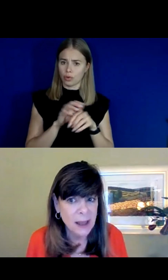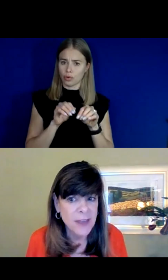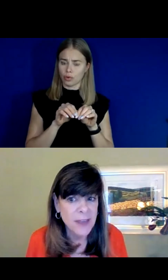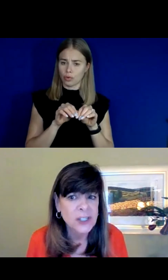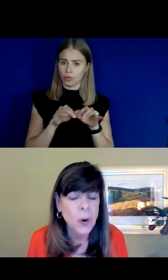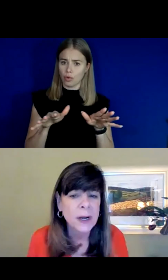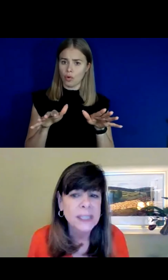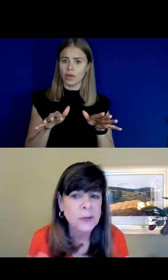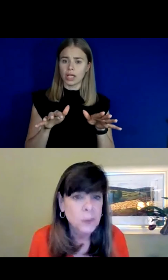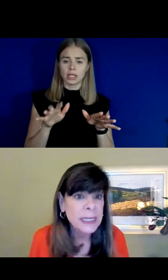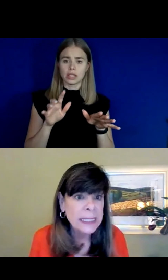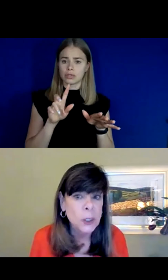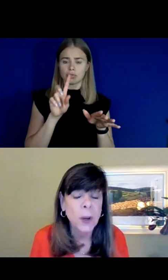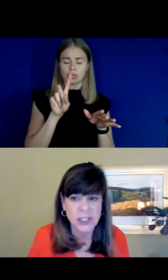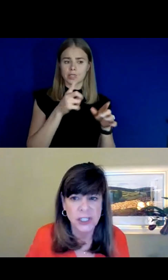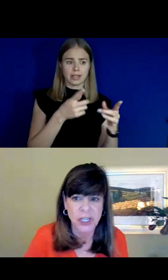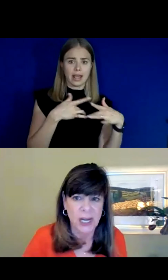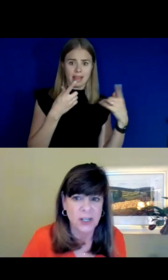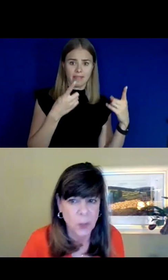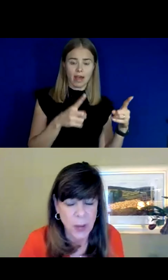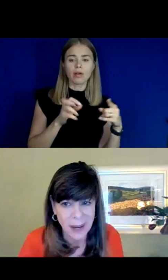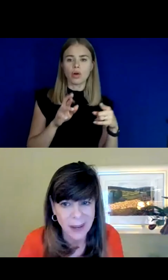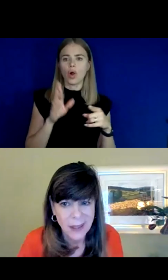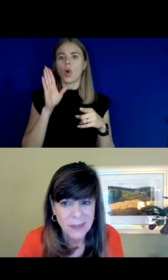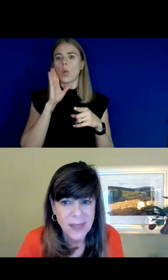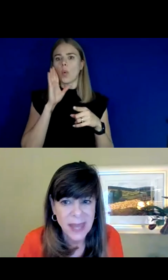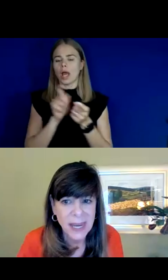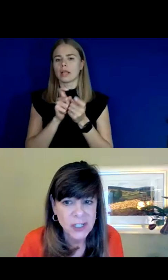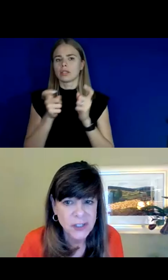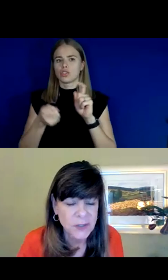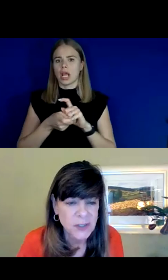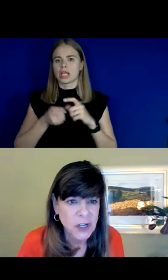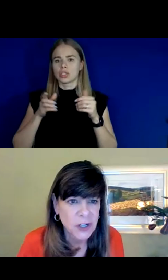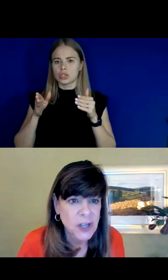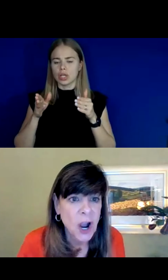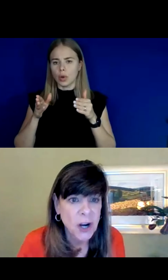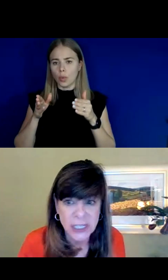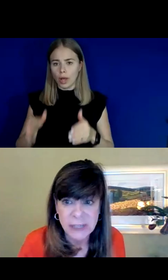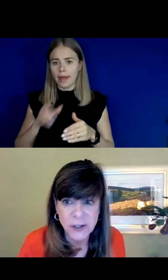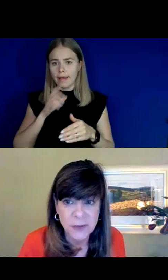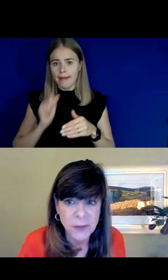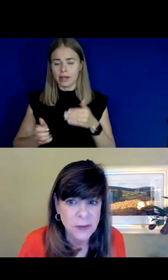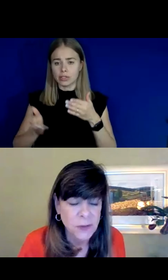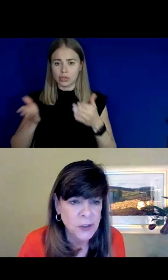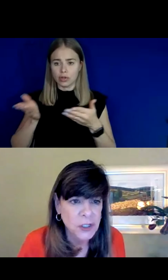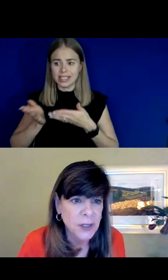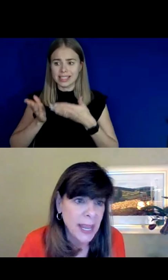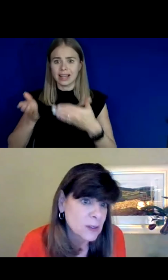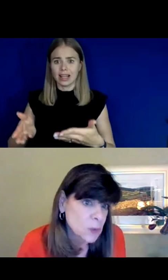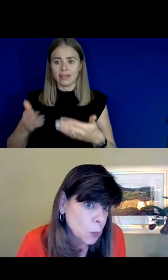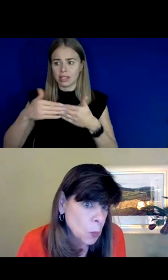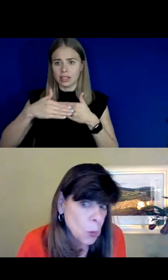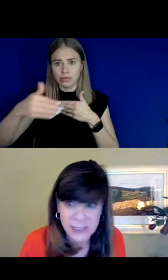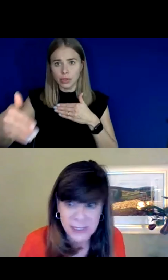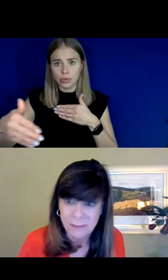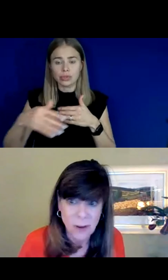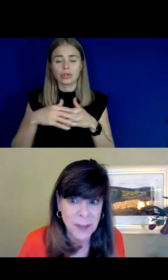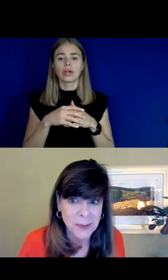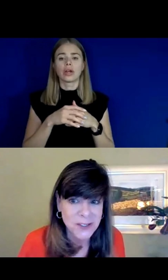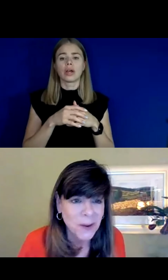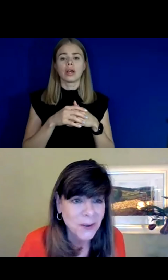episodic event, or is it really going to change the way that aging services are delivered in the future? And